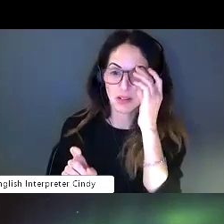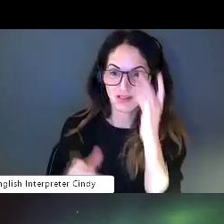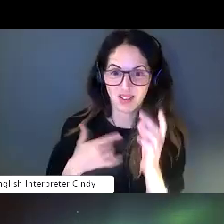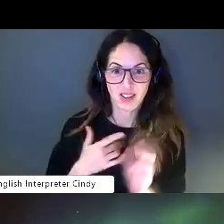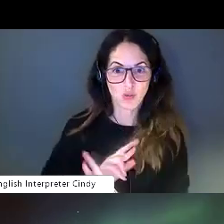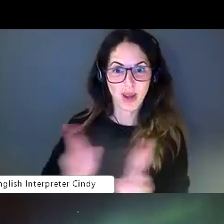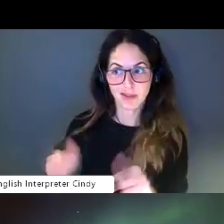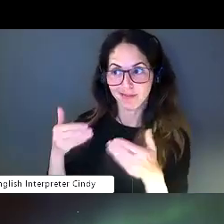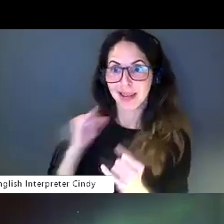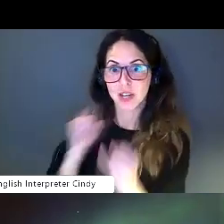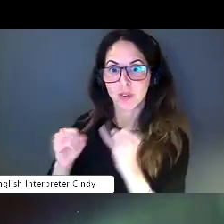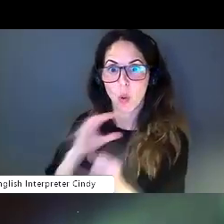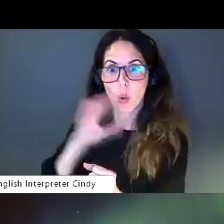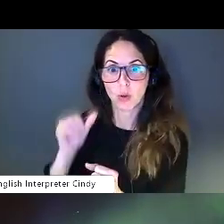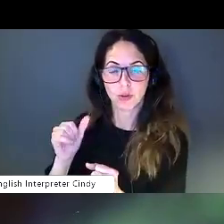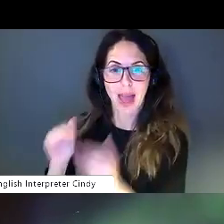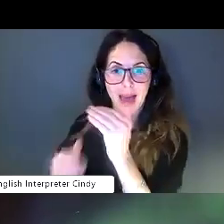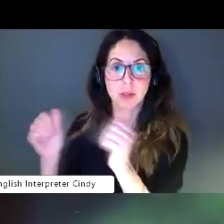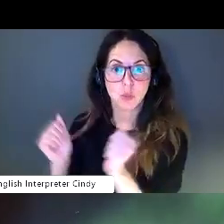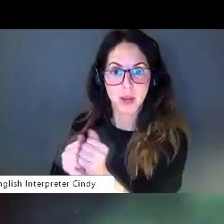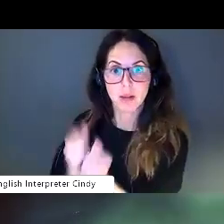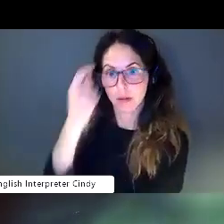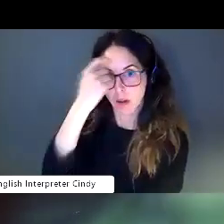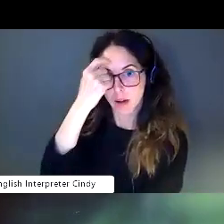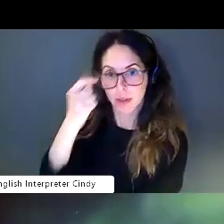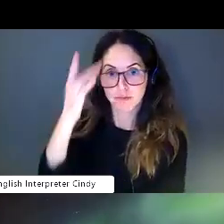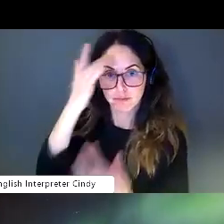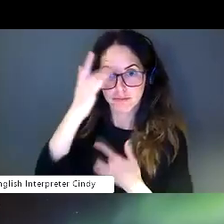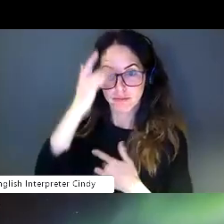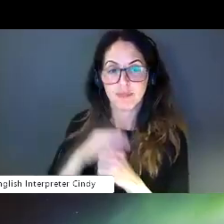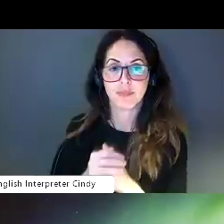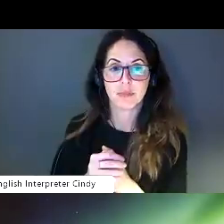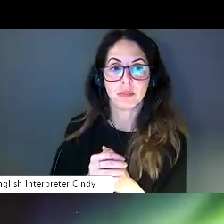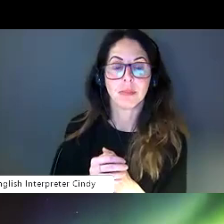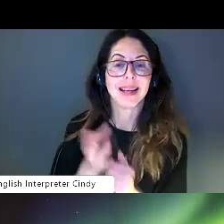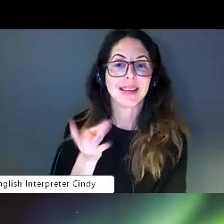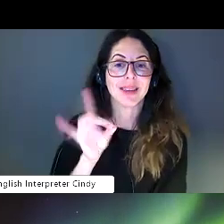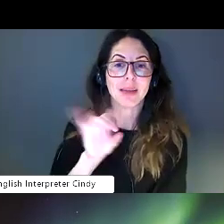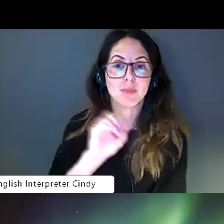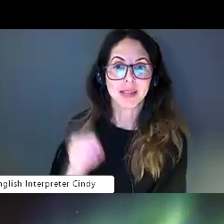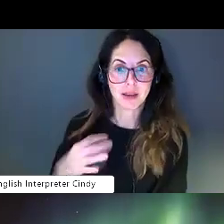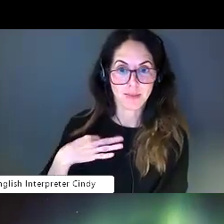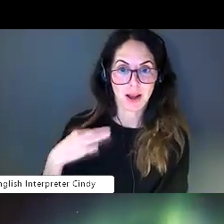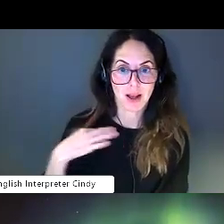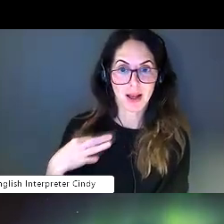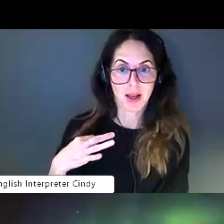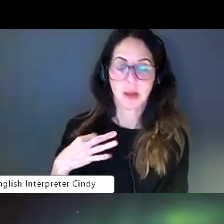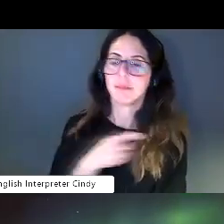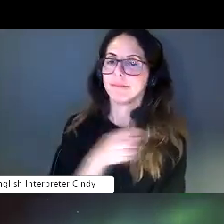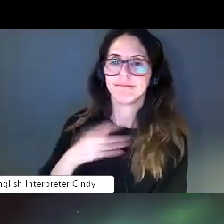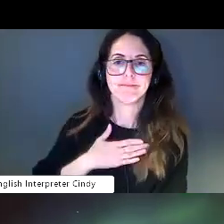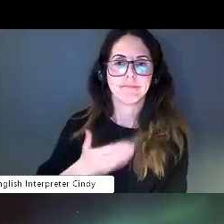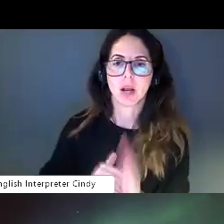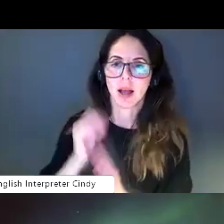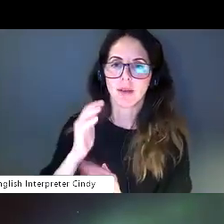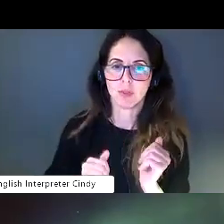to interview older adults with cognitive impairments, 78% of participants indicated they were not comfortable,